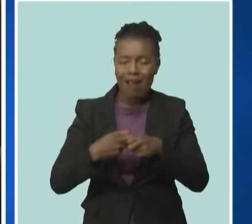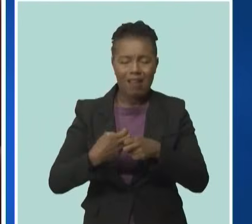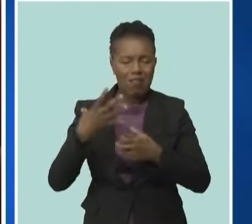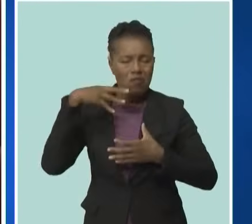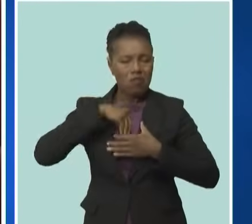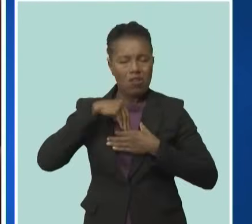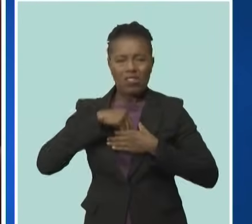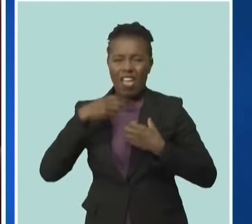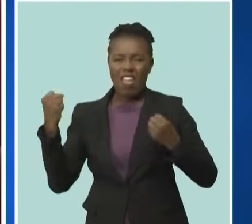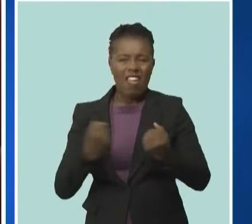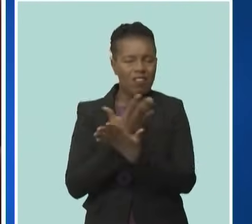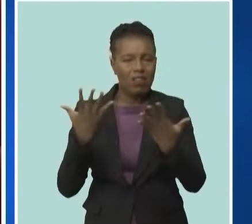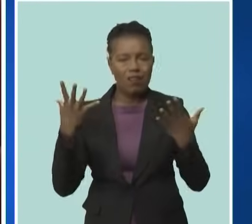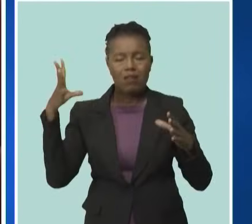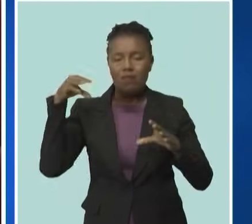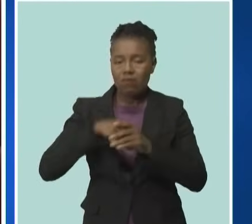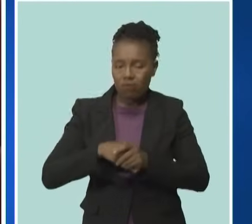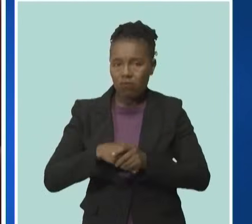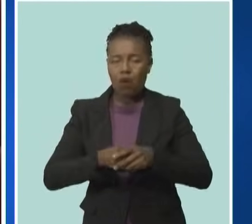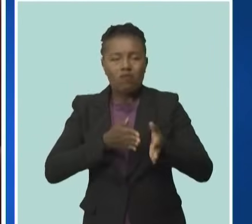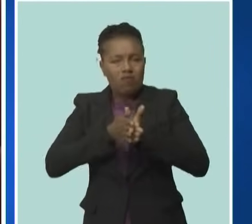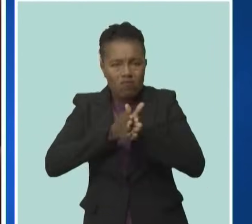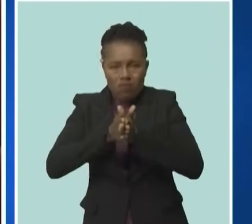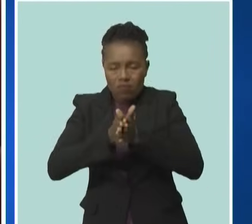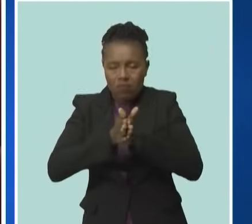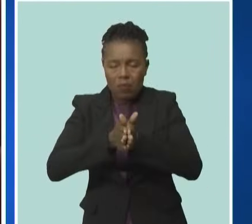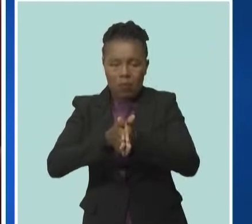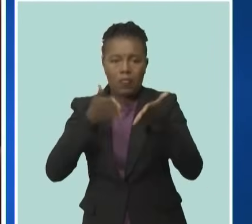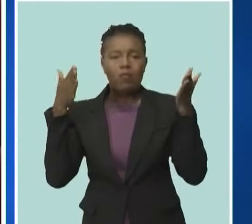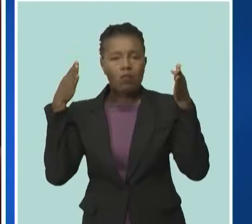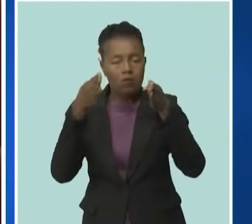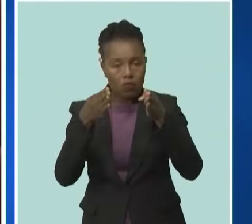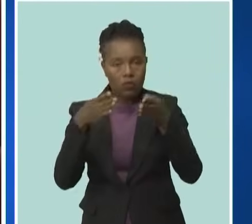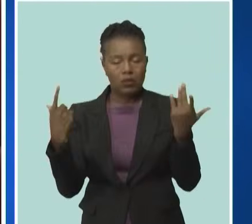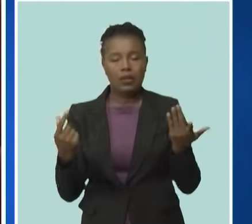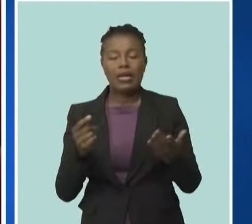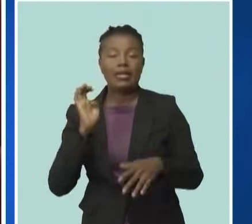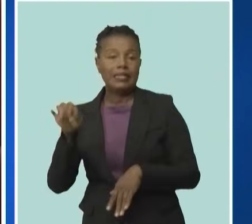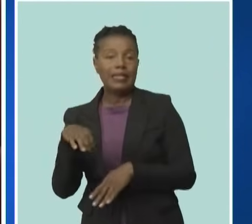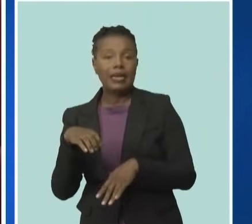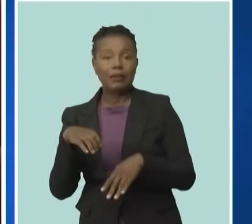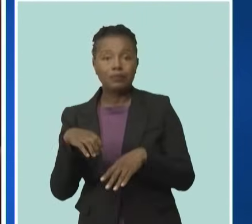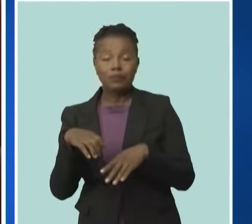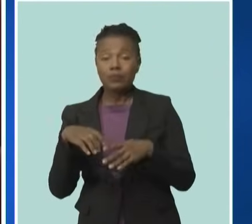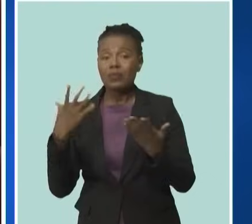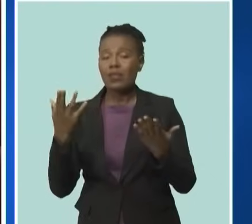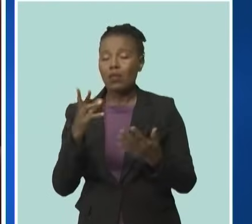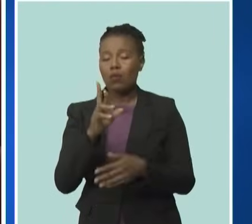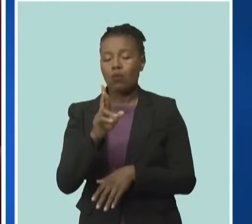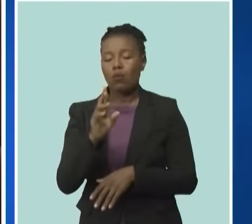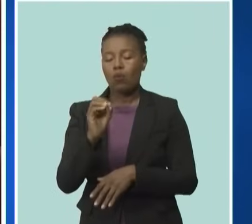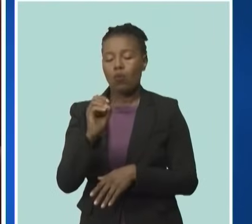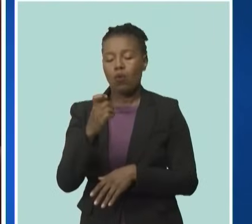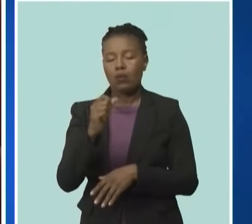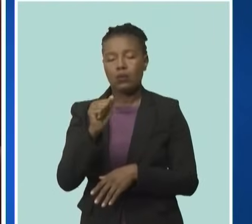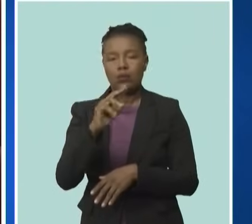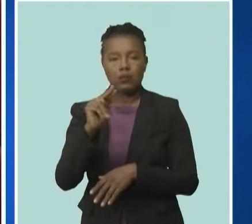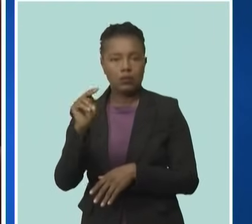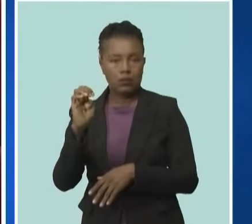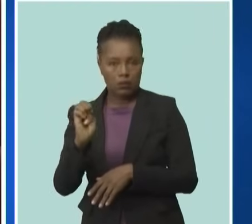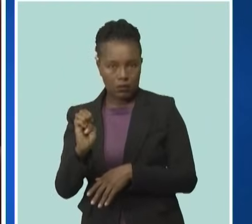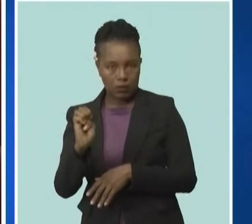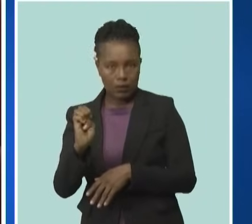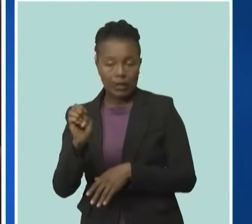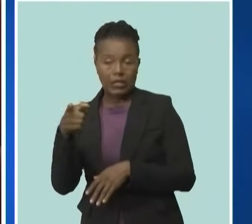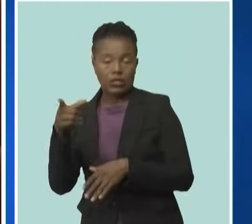body. Those are the words of former executive editor at the Nation newspaper, Roxanne Branker, who says Singh was one